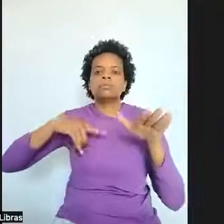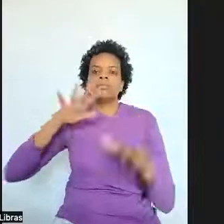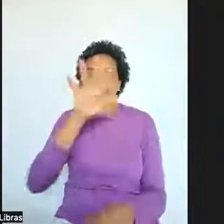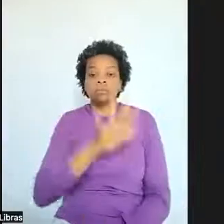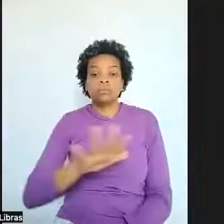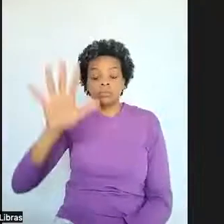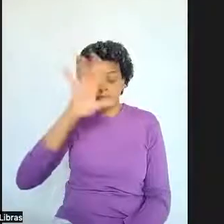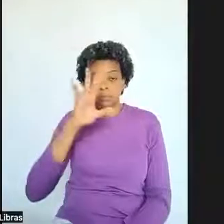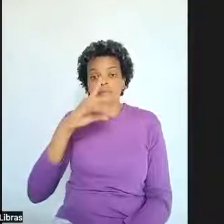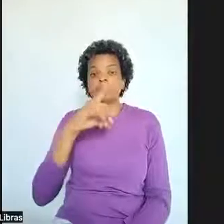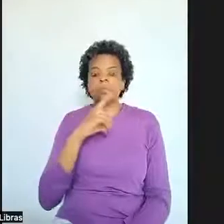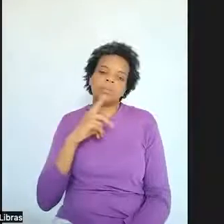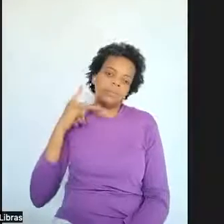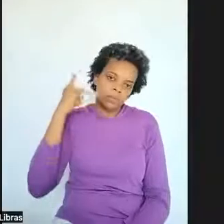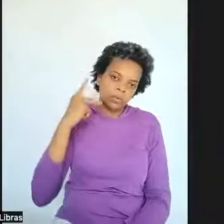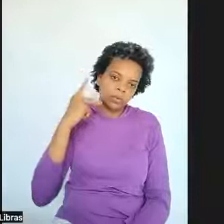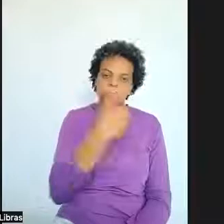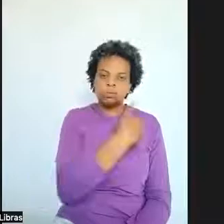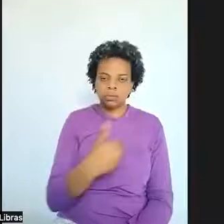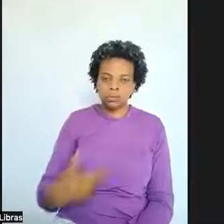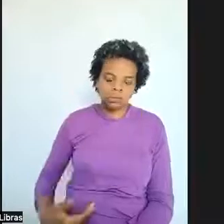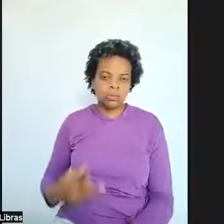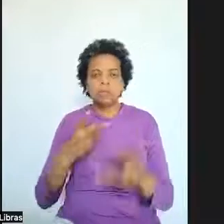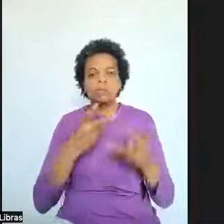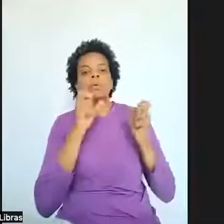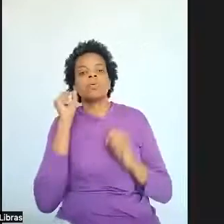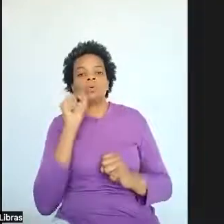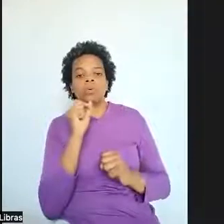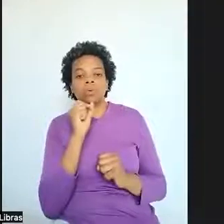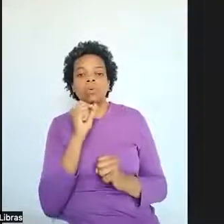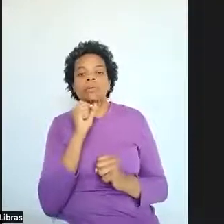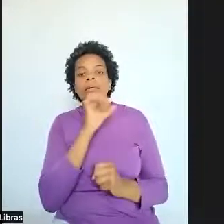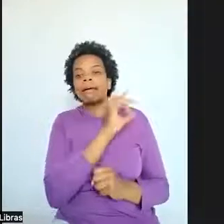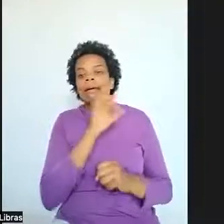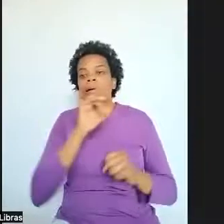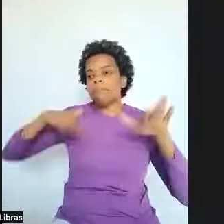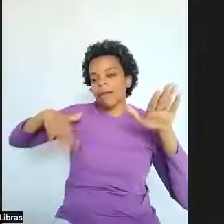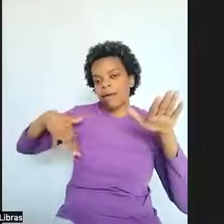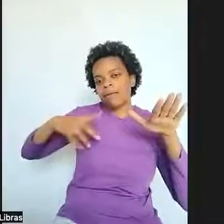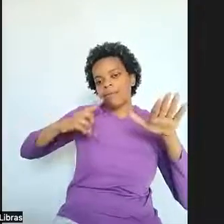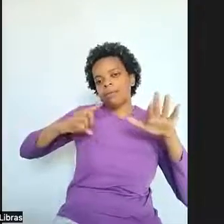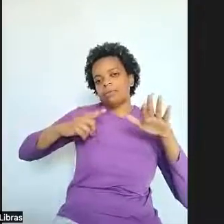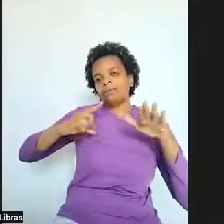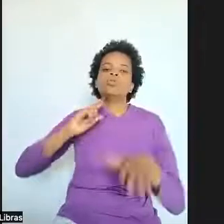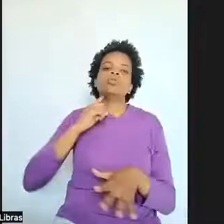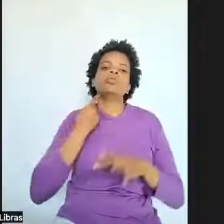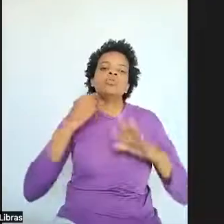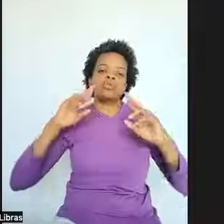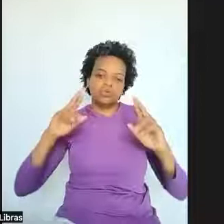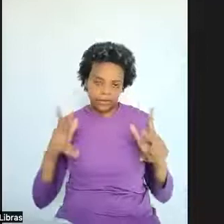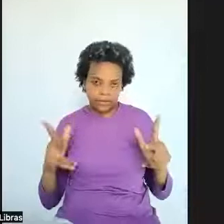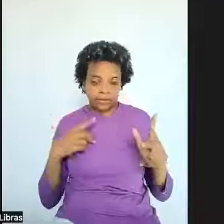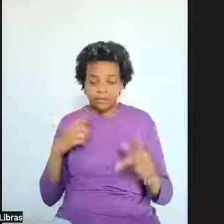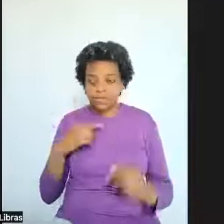to the national panel, and it also helps our public policies, because what we notice is that each beach has different